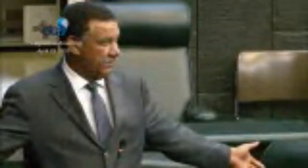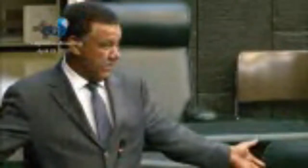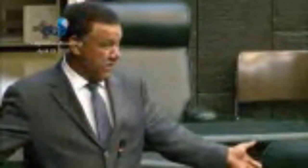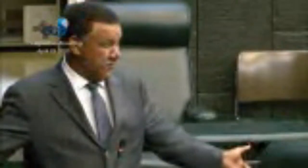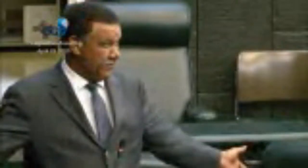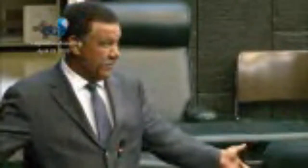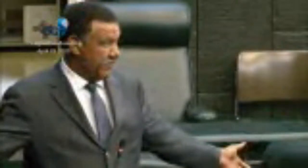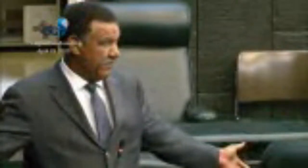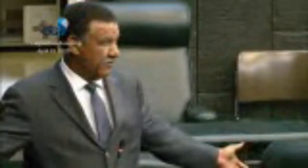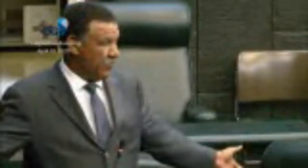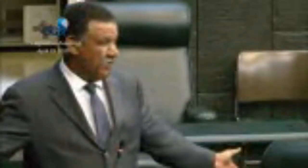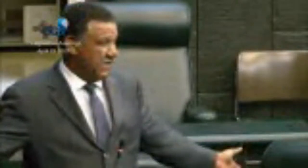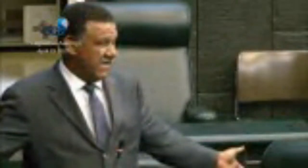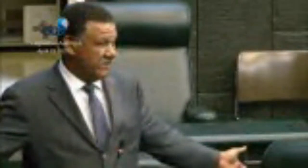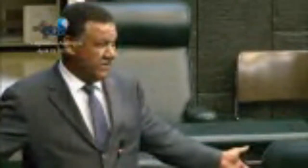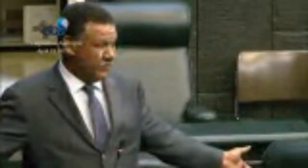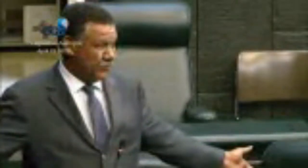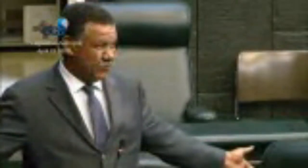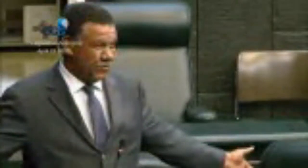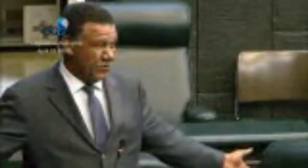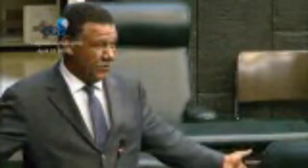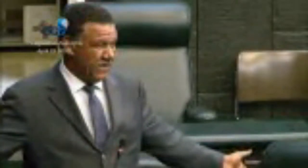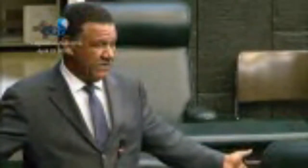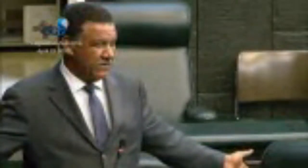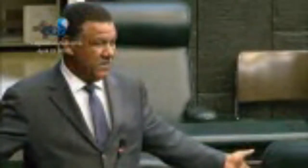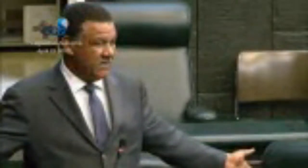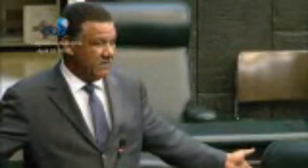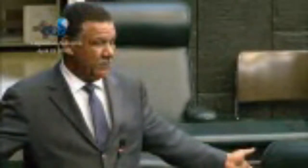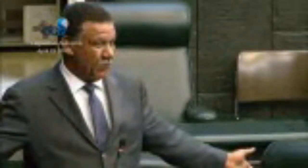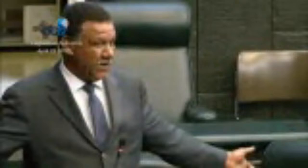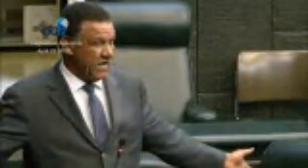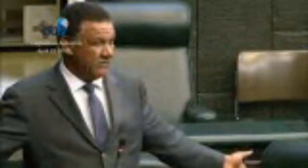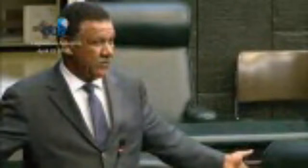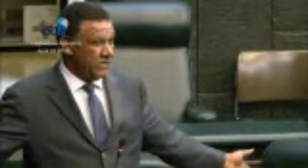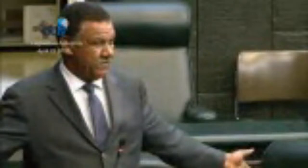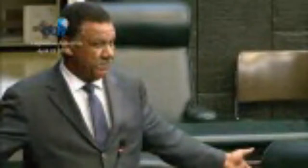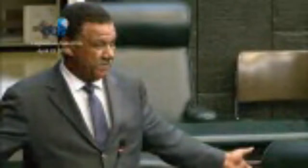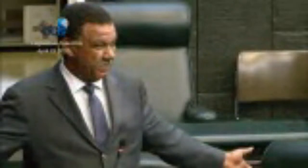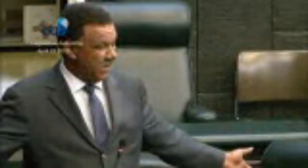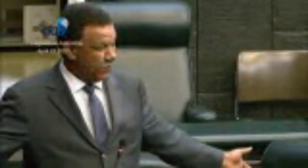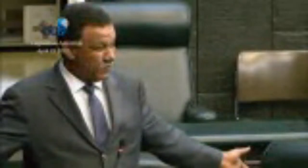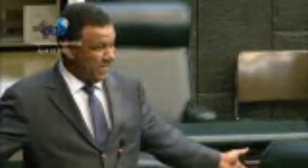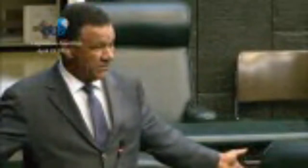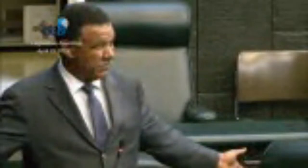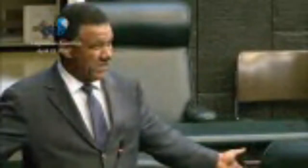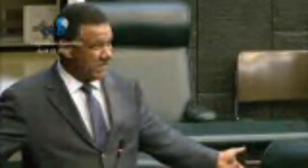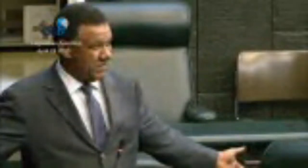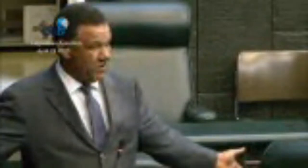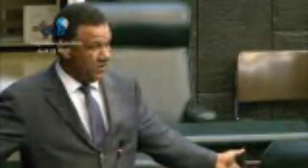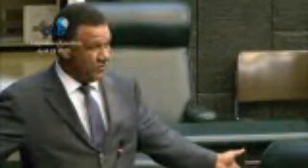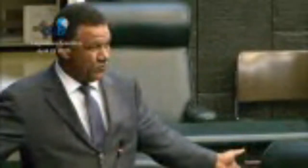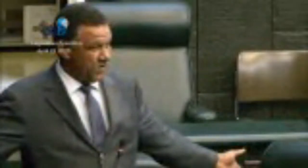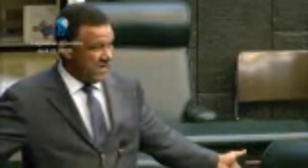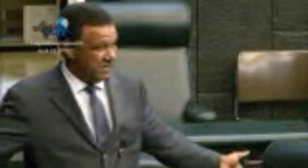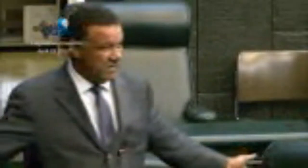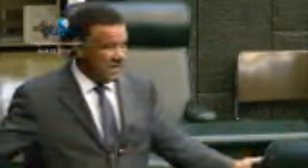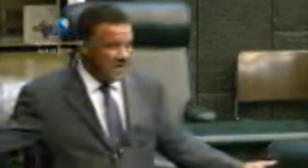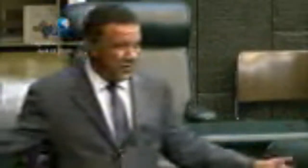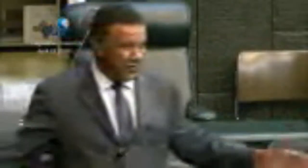So don't underestimate what I have done. I wouldn't expect anybody to do that. I don't need a pat on the